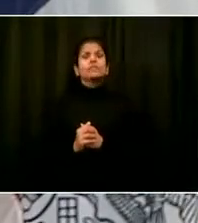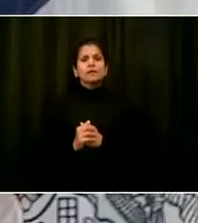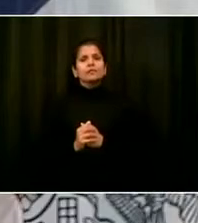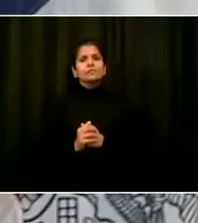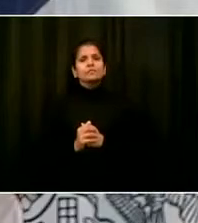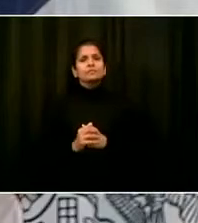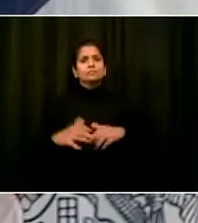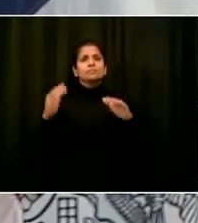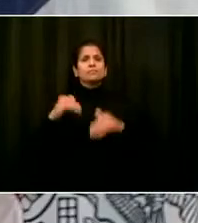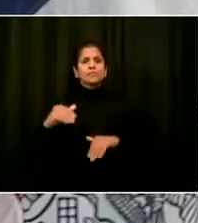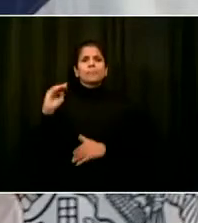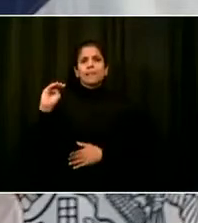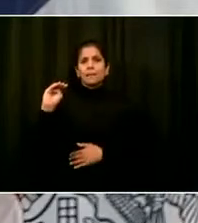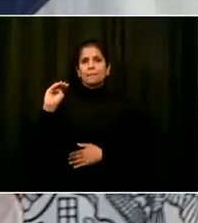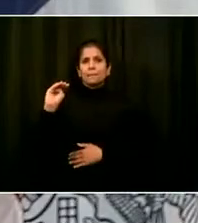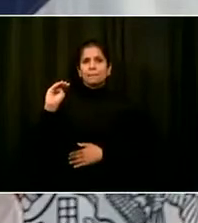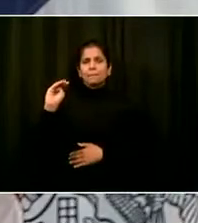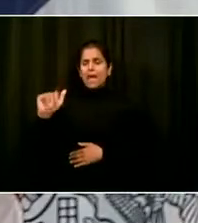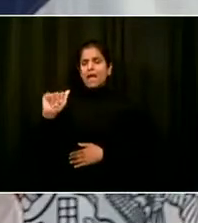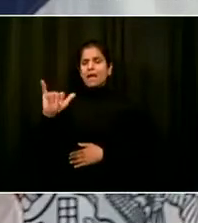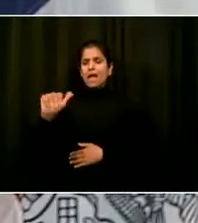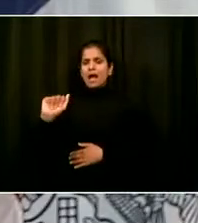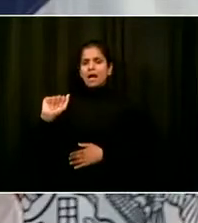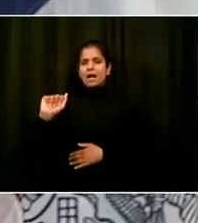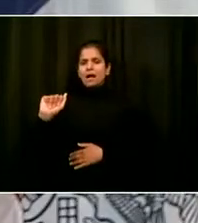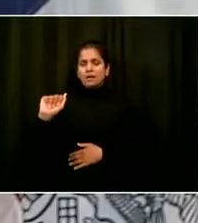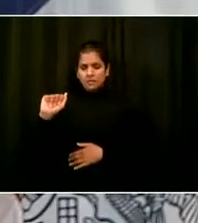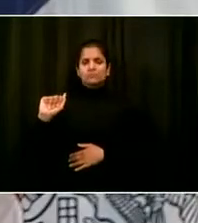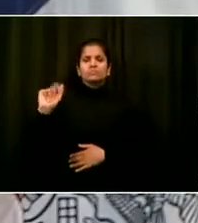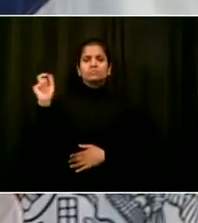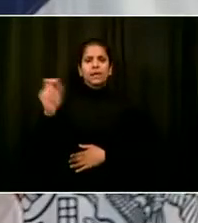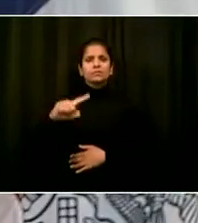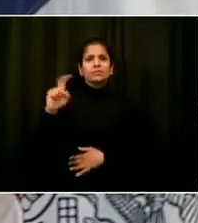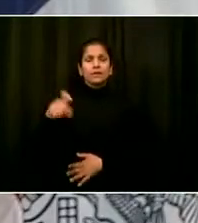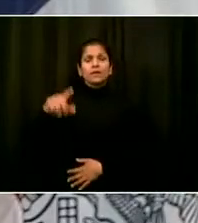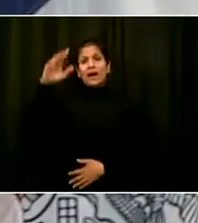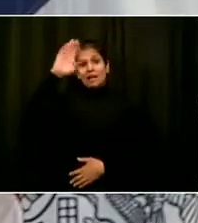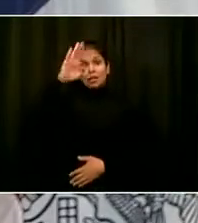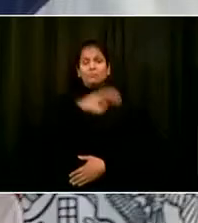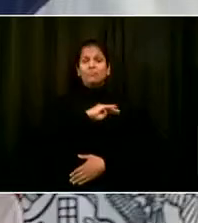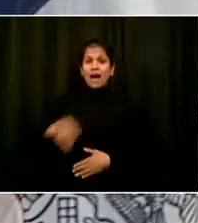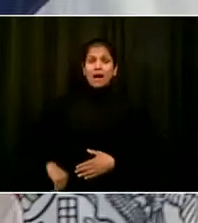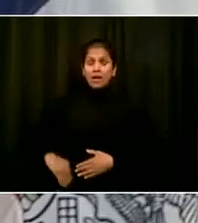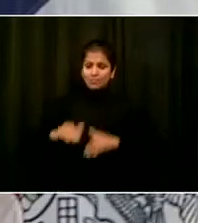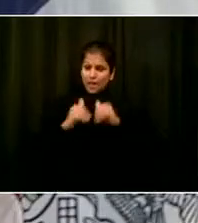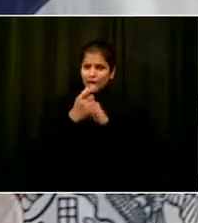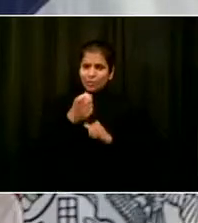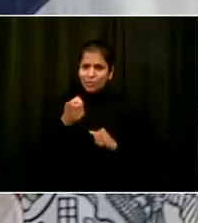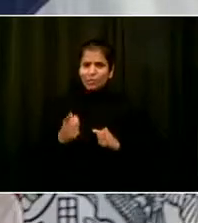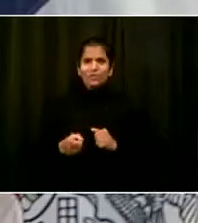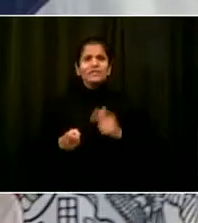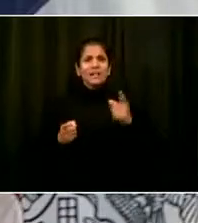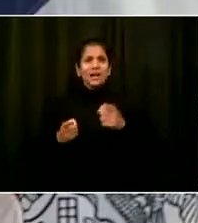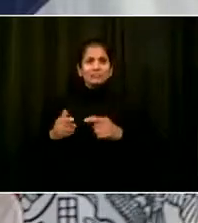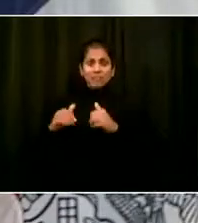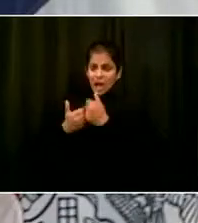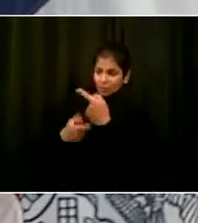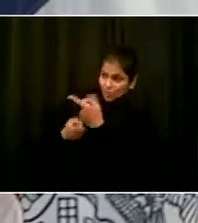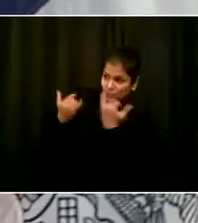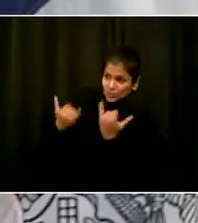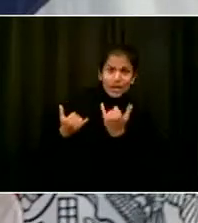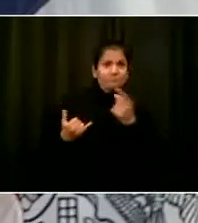patch hi Mr Mayor how are you doing good Maya how are you today good thank